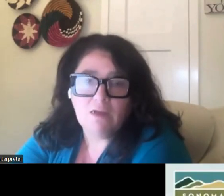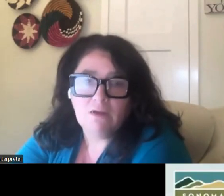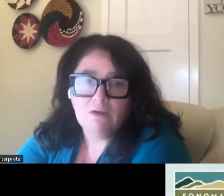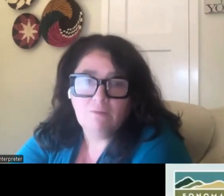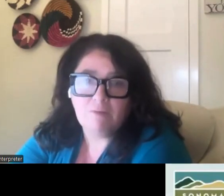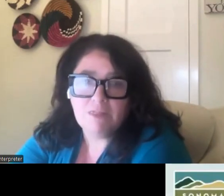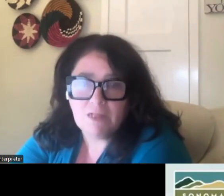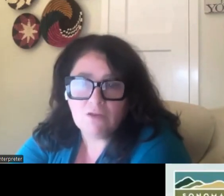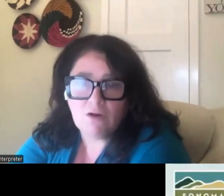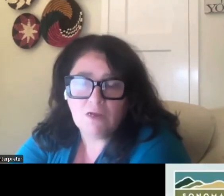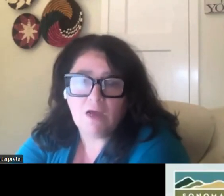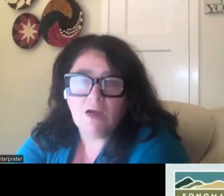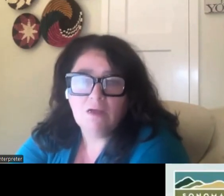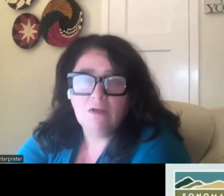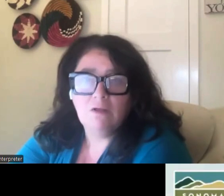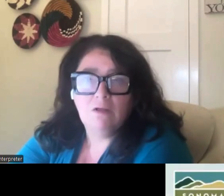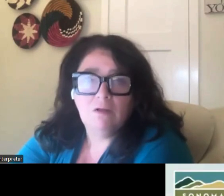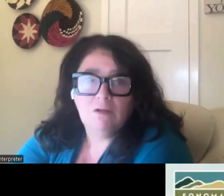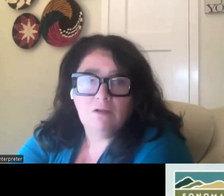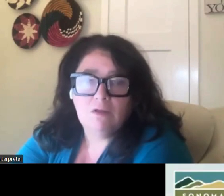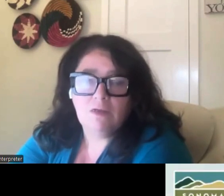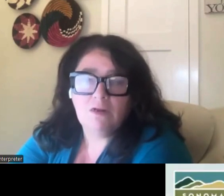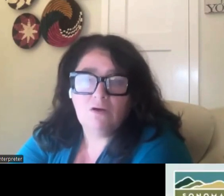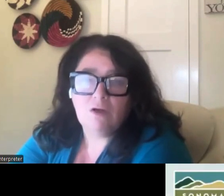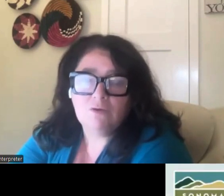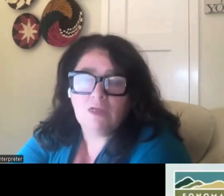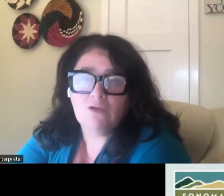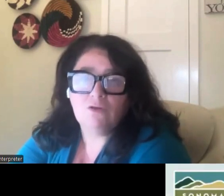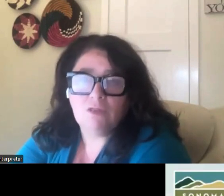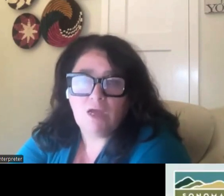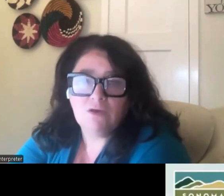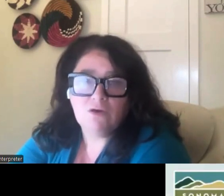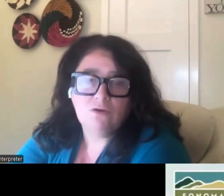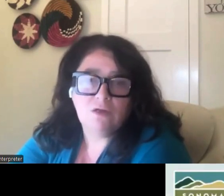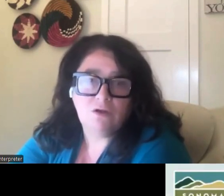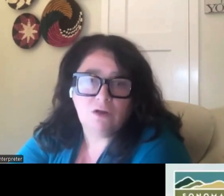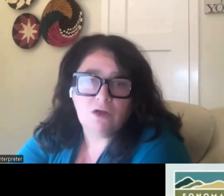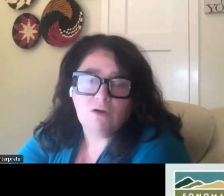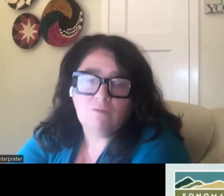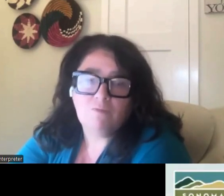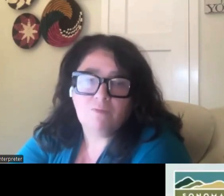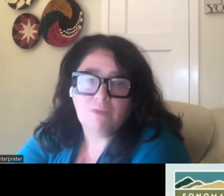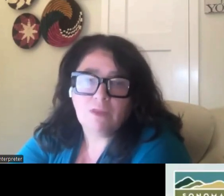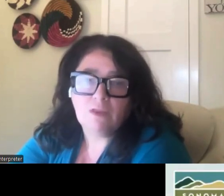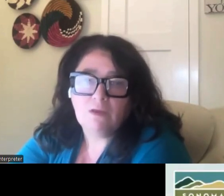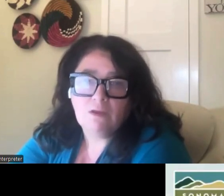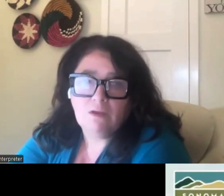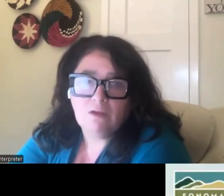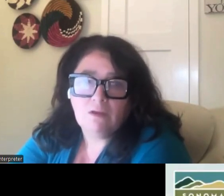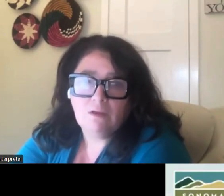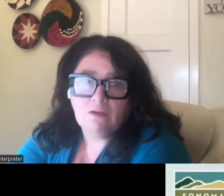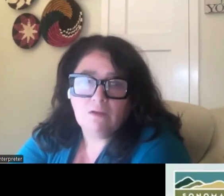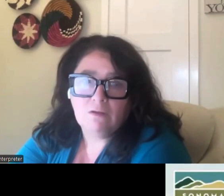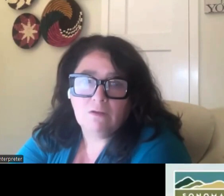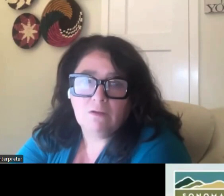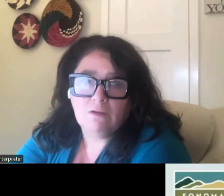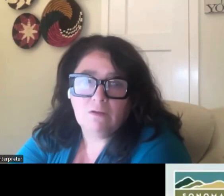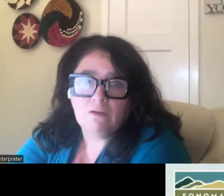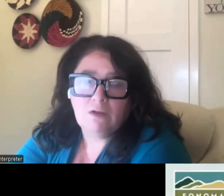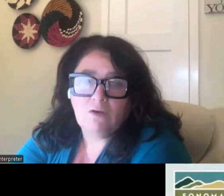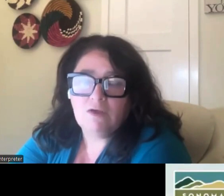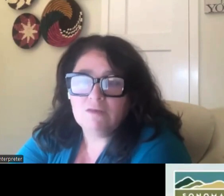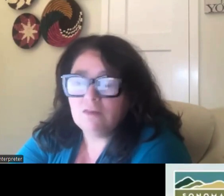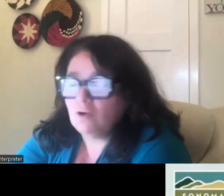certain areas without causing the harm that they've caused historically. So that does require active intervention. It's not just stepping back and